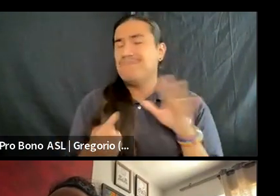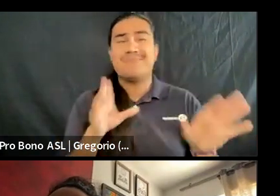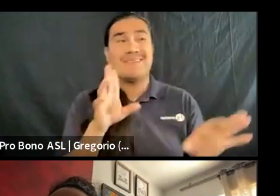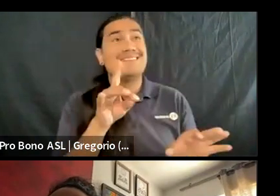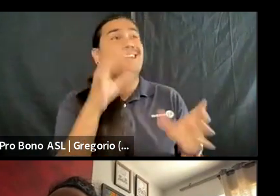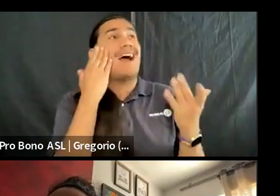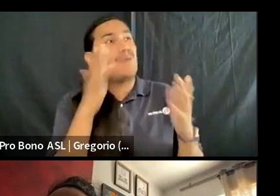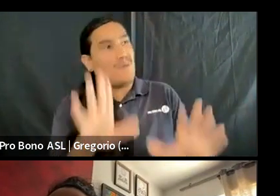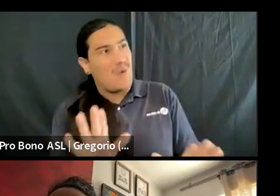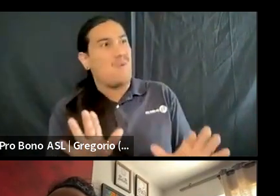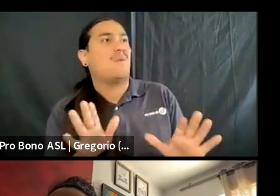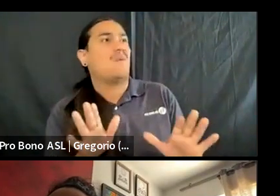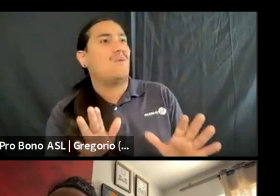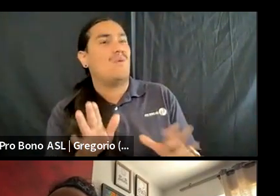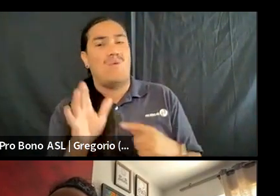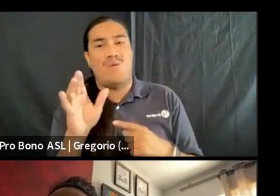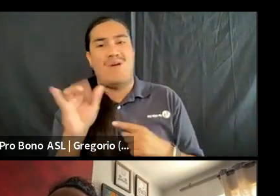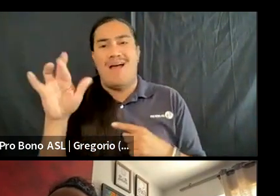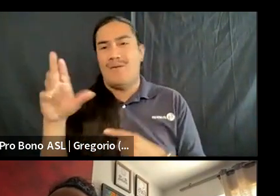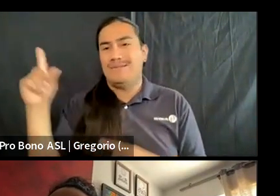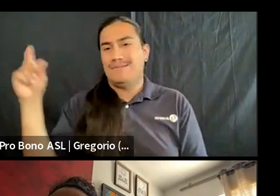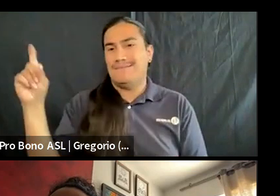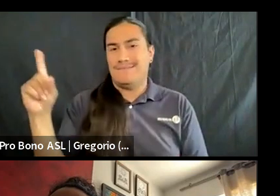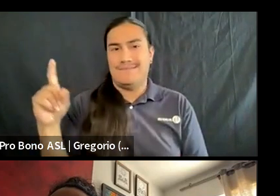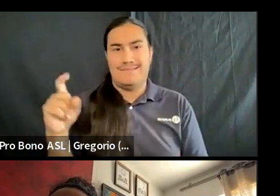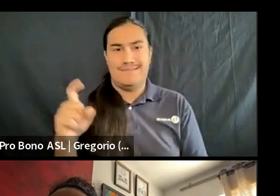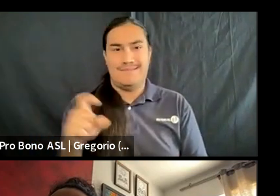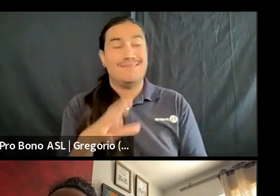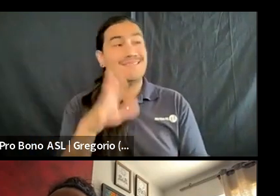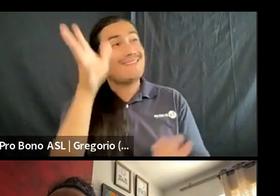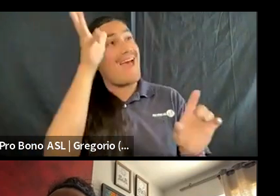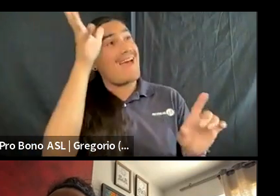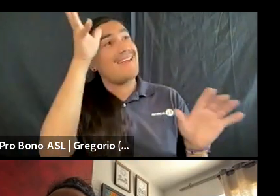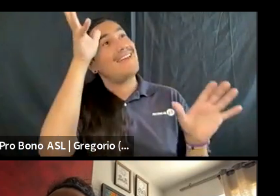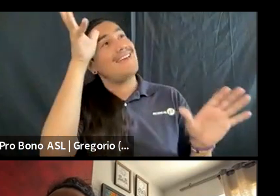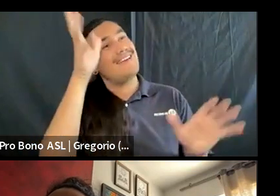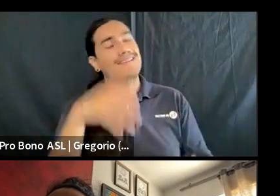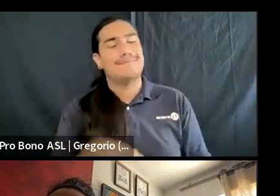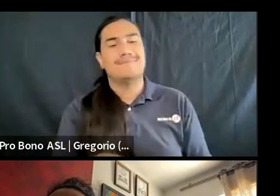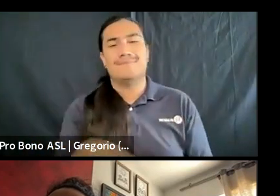know. Iris comes down the stairs. Daddy!